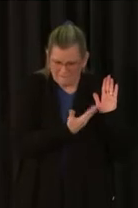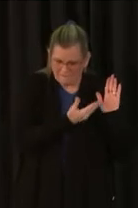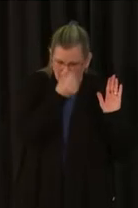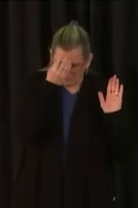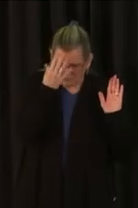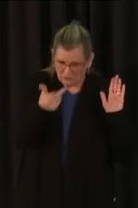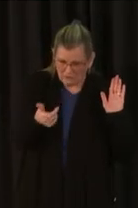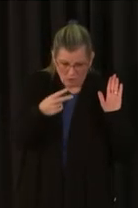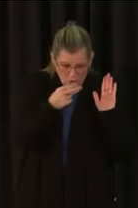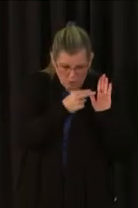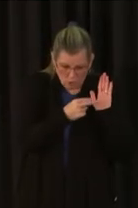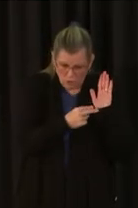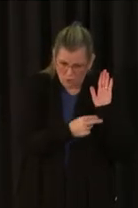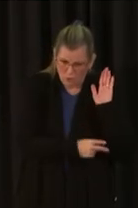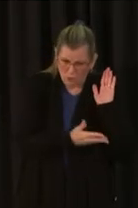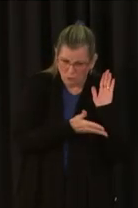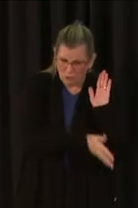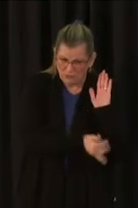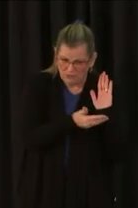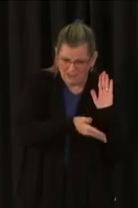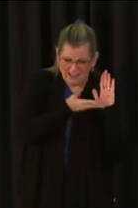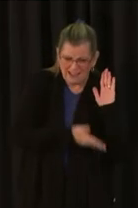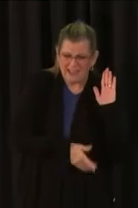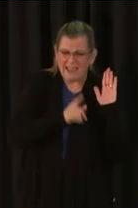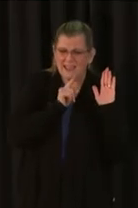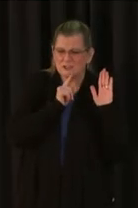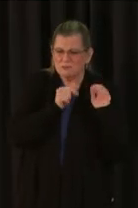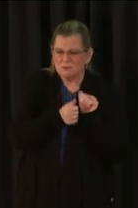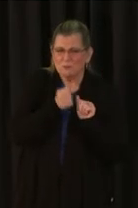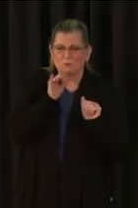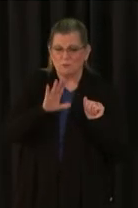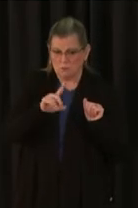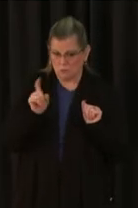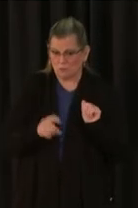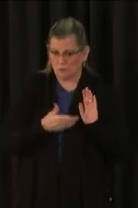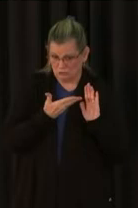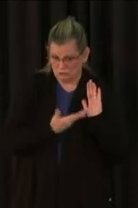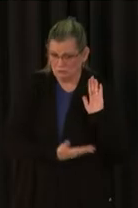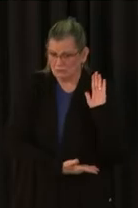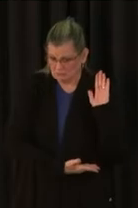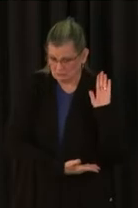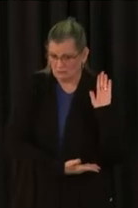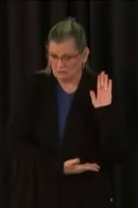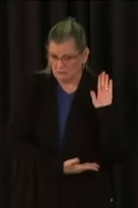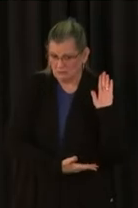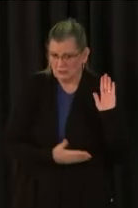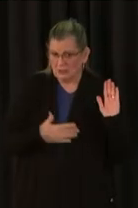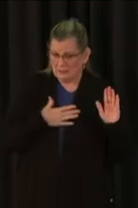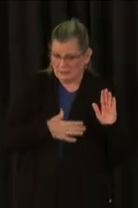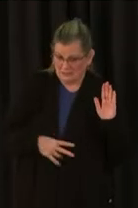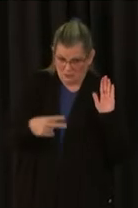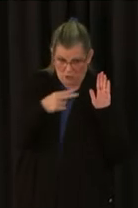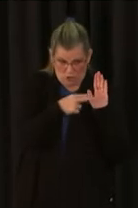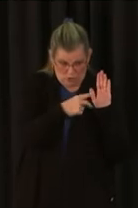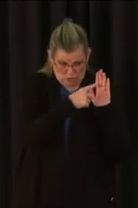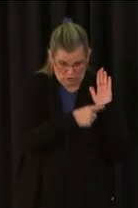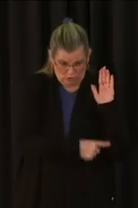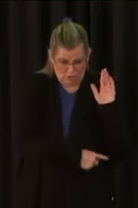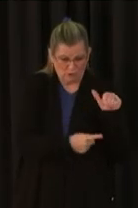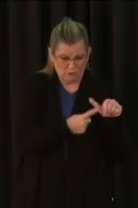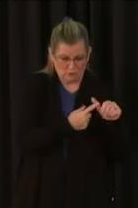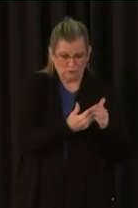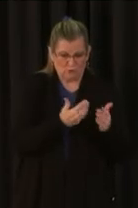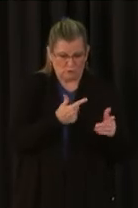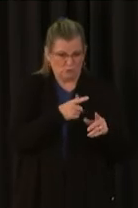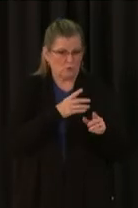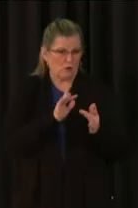you do look through that. We try to answer most of your questions in these guides. So take a look at that. Also,